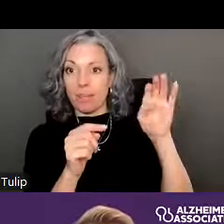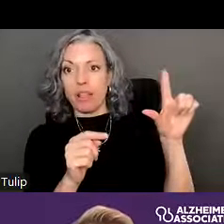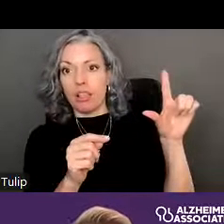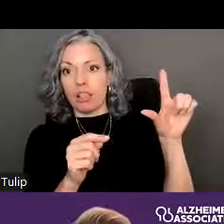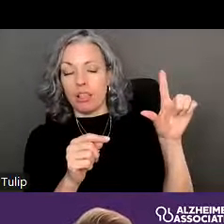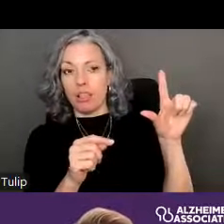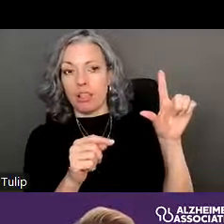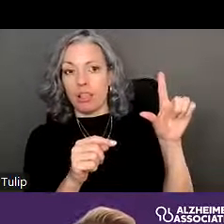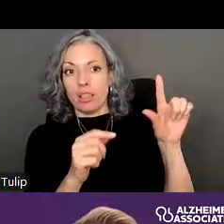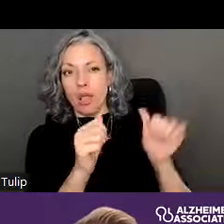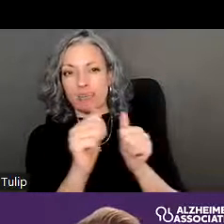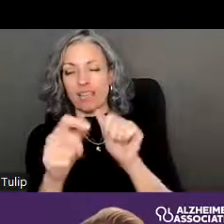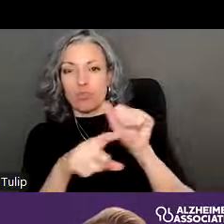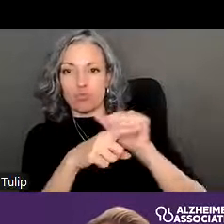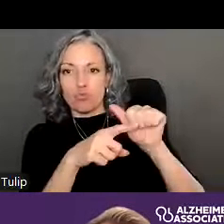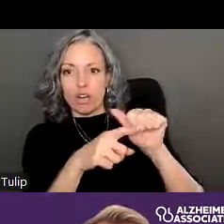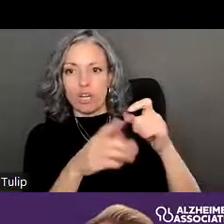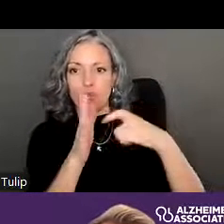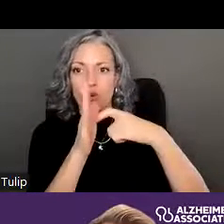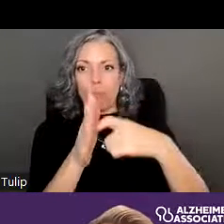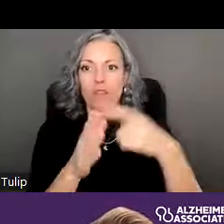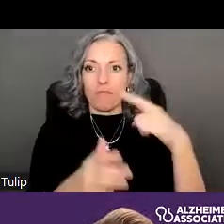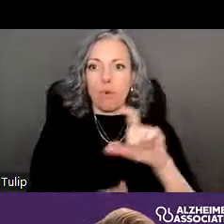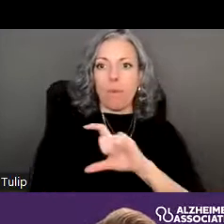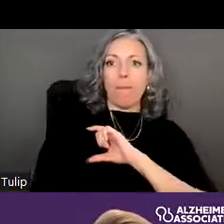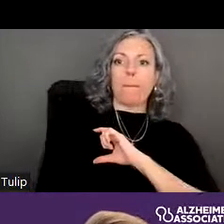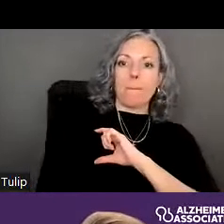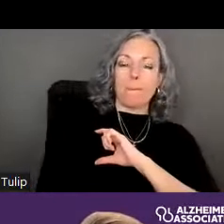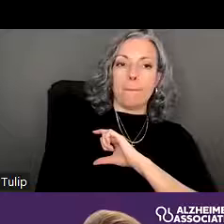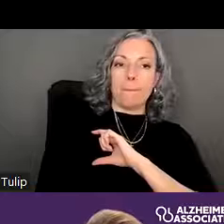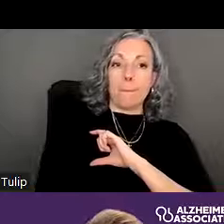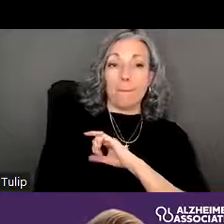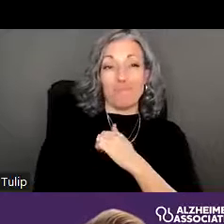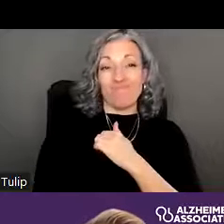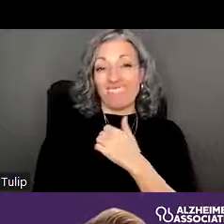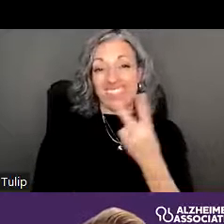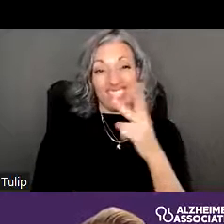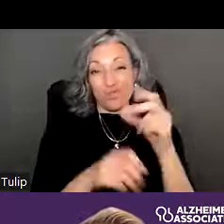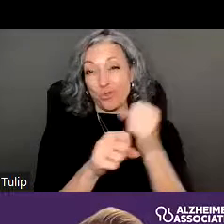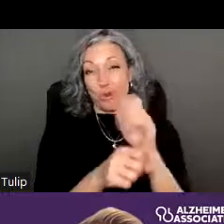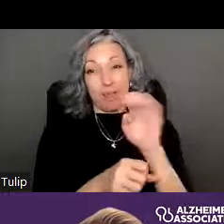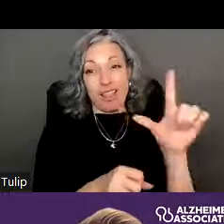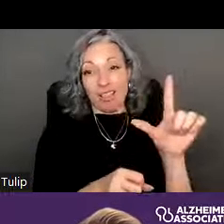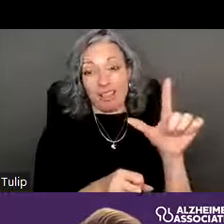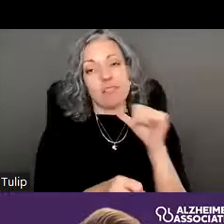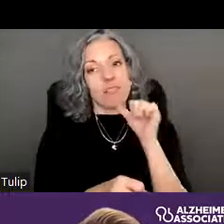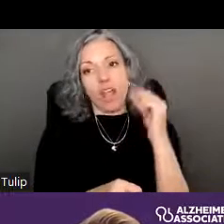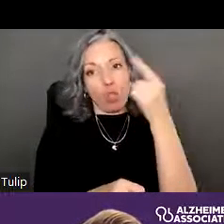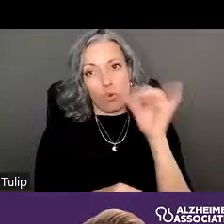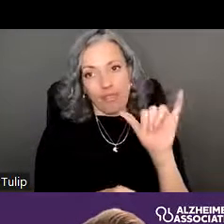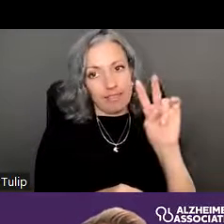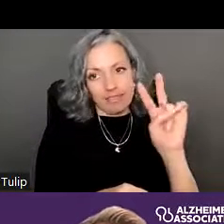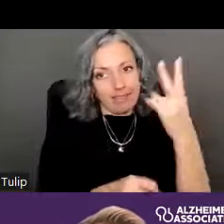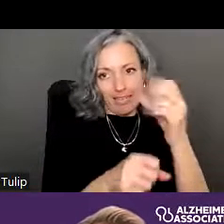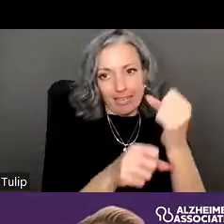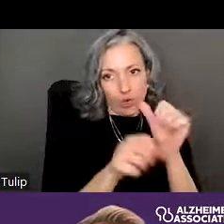have updated the training requirements for law enforcement officers. Unfortunately, this is a 2-year bill and it doesn't look like it's going to go into the second